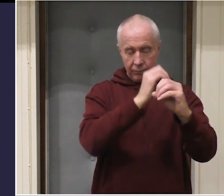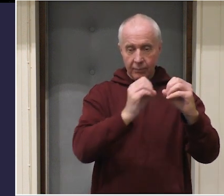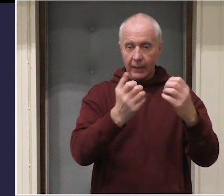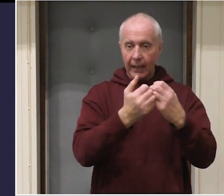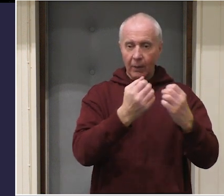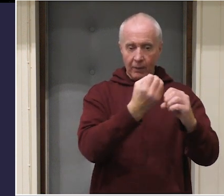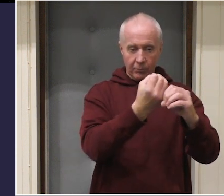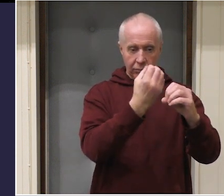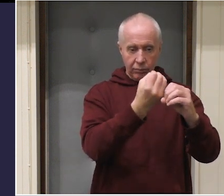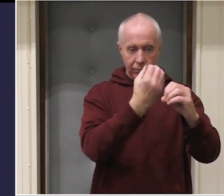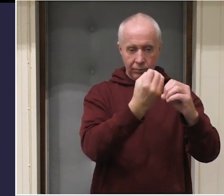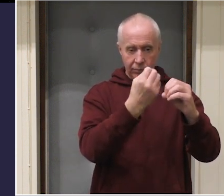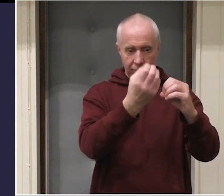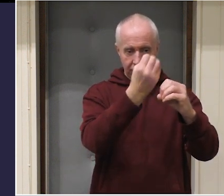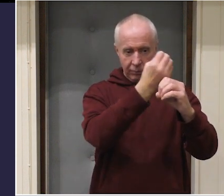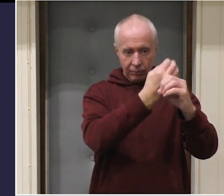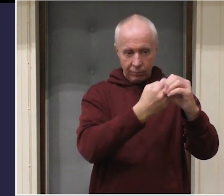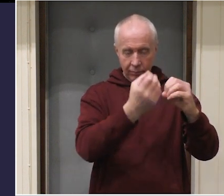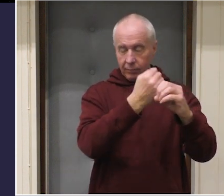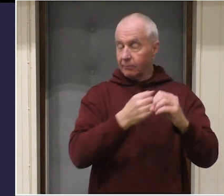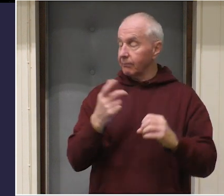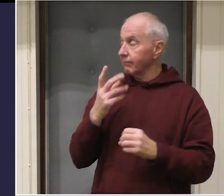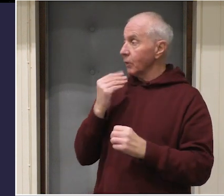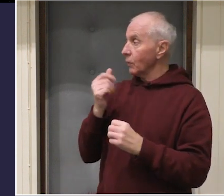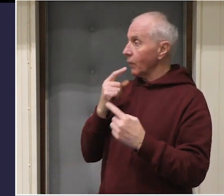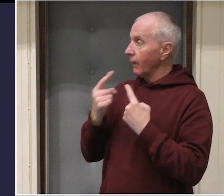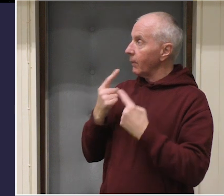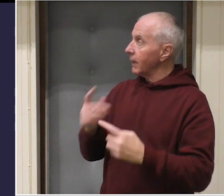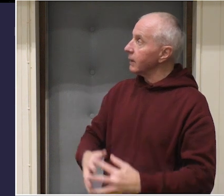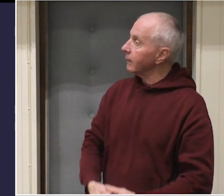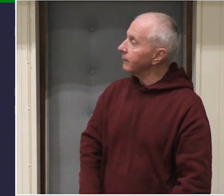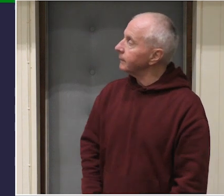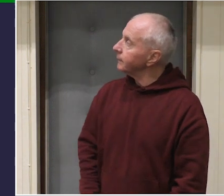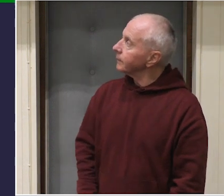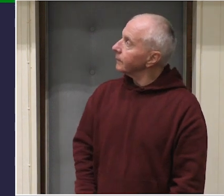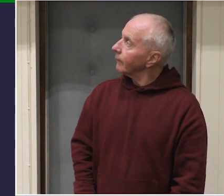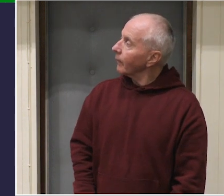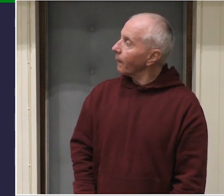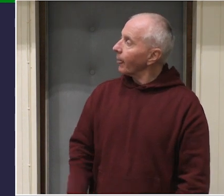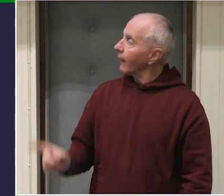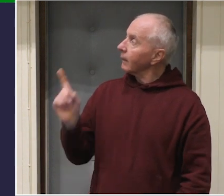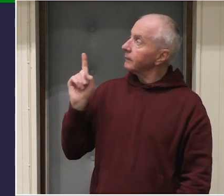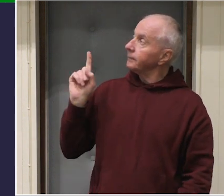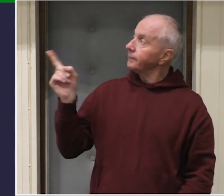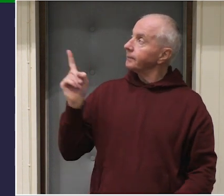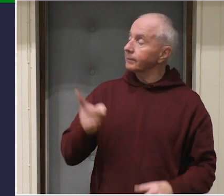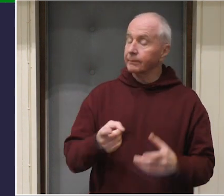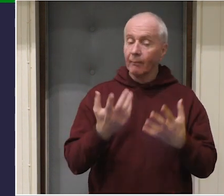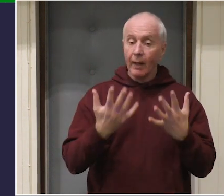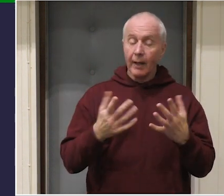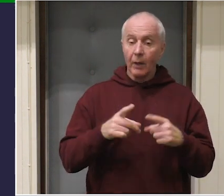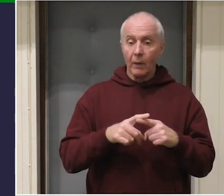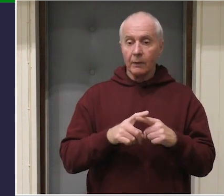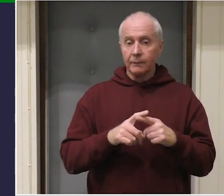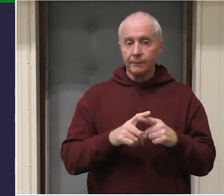it changed the pulsations. And that was useful in itself. But I want to go to more massive. This is now